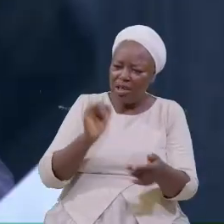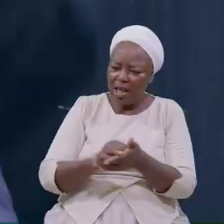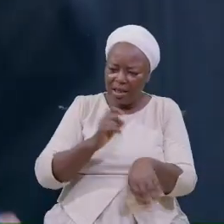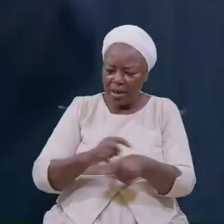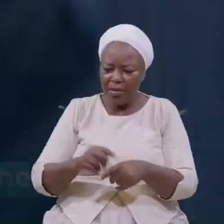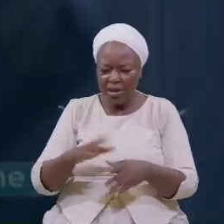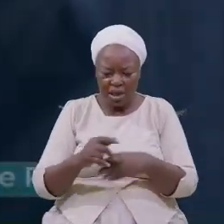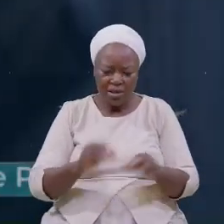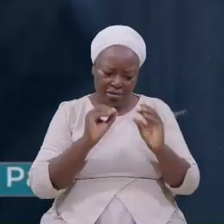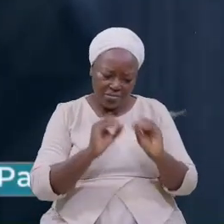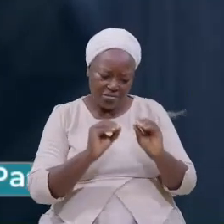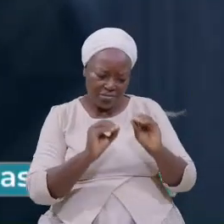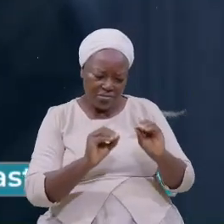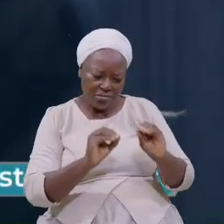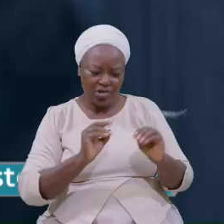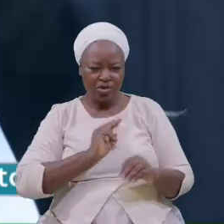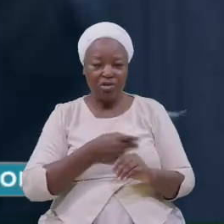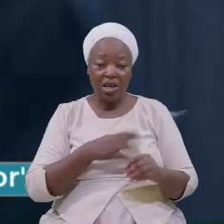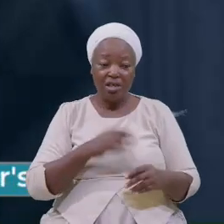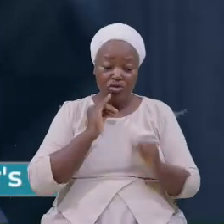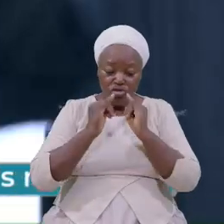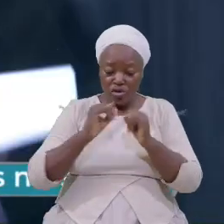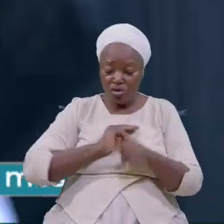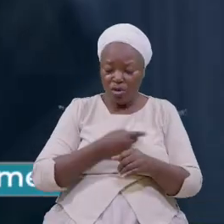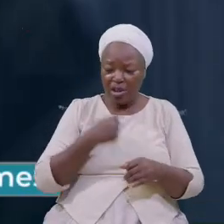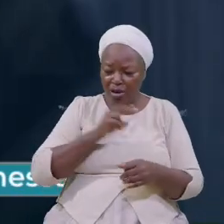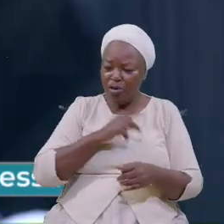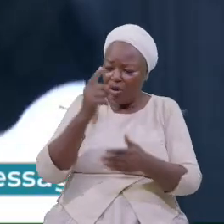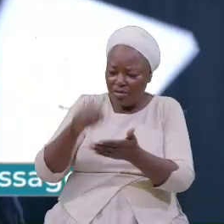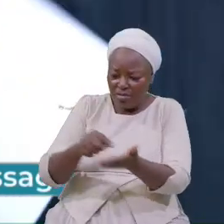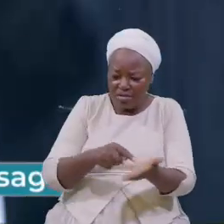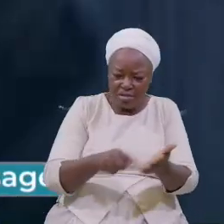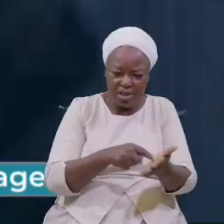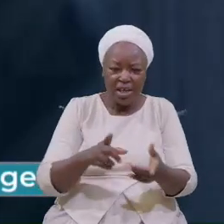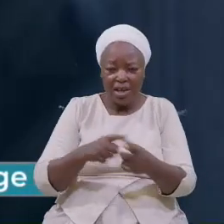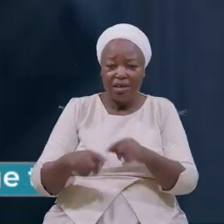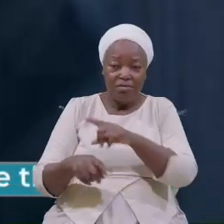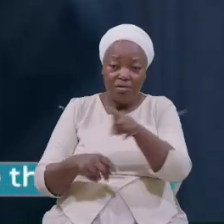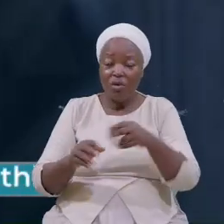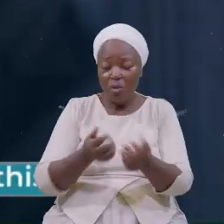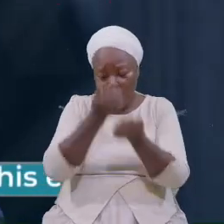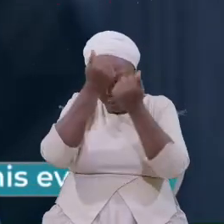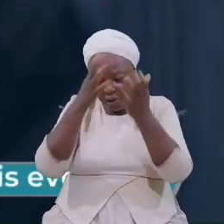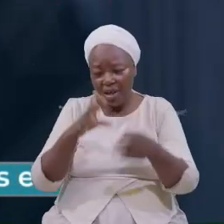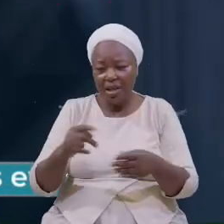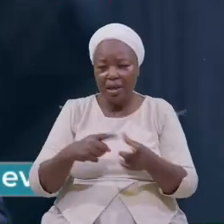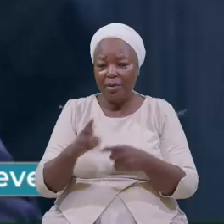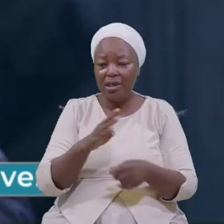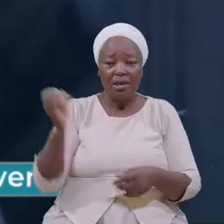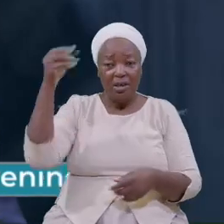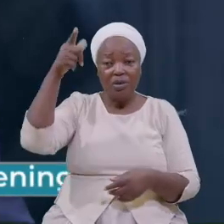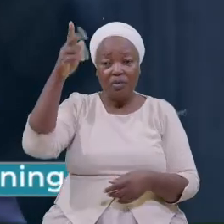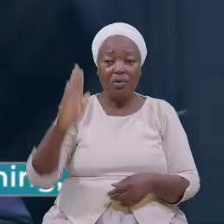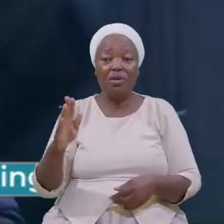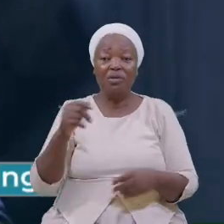what you have to do, this is what you have to do. We obeyed. And by the grace of God, with our entrance into deeper life,